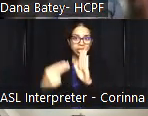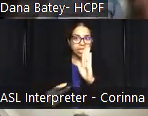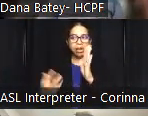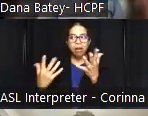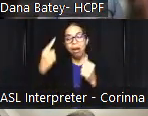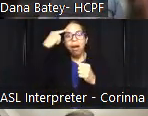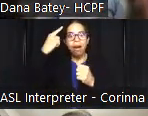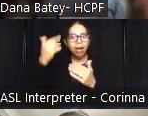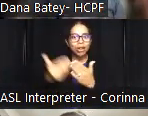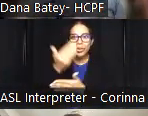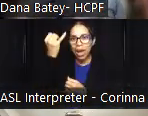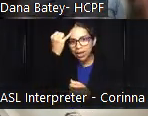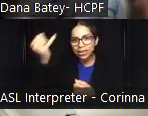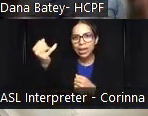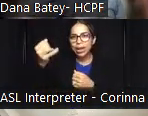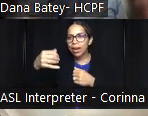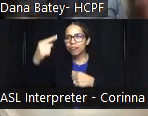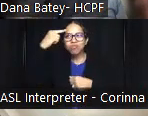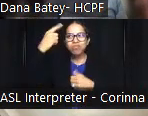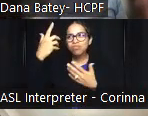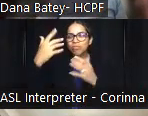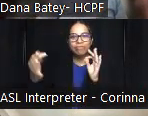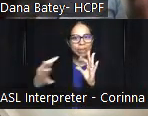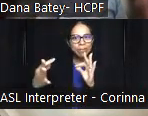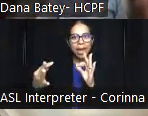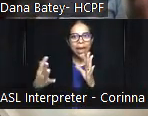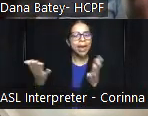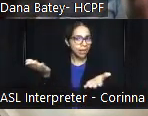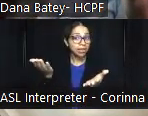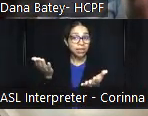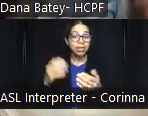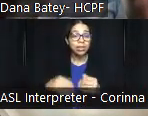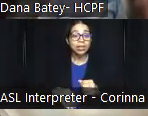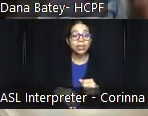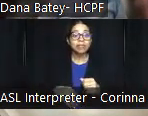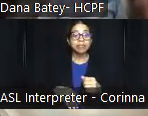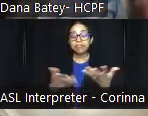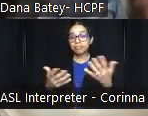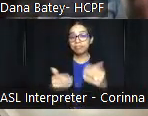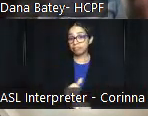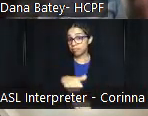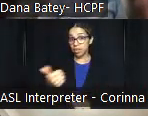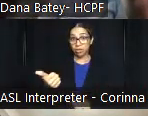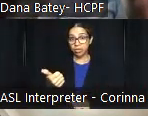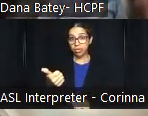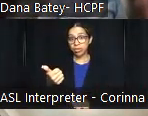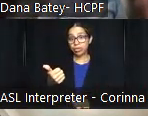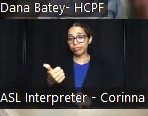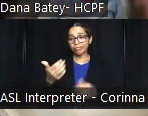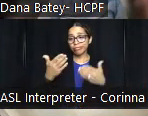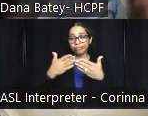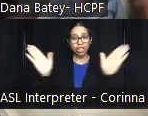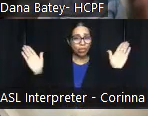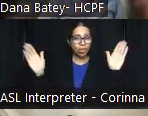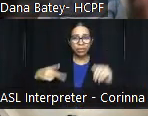maybe you'll think of some feedback too after reading those responses. If you have other feedback on just general like